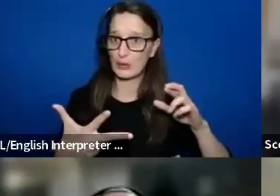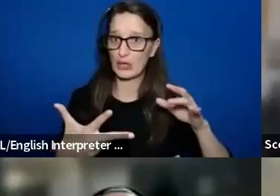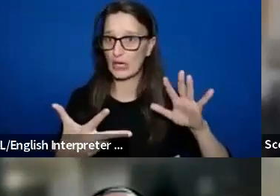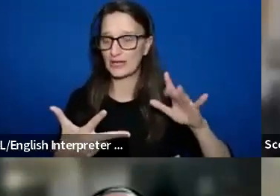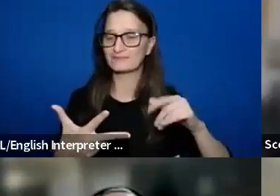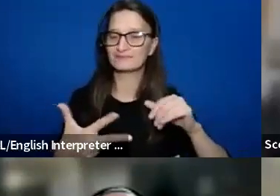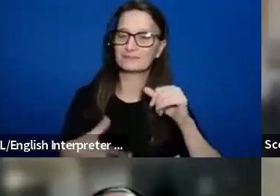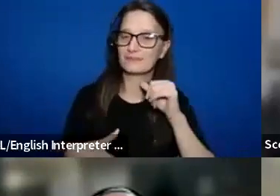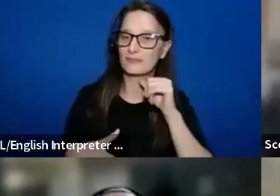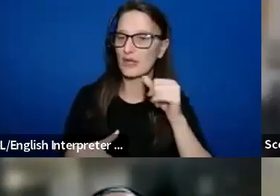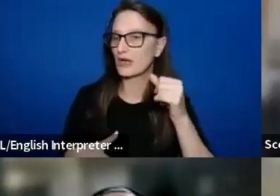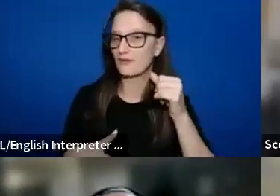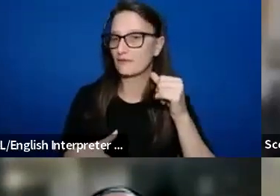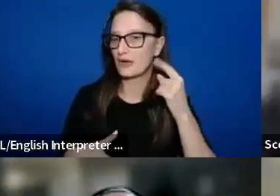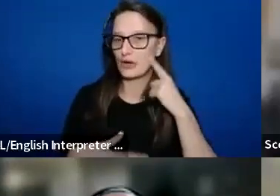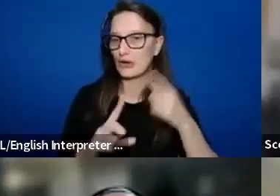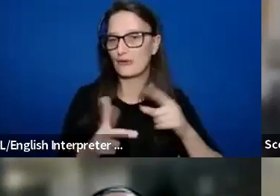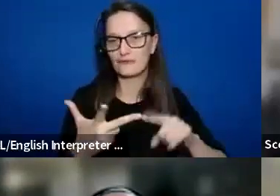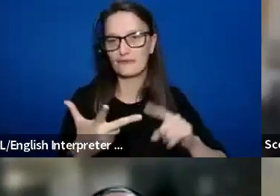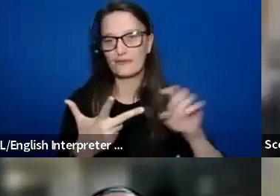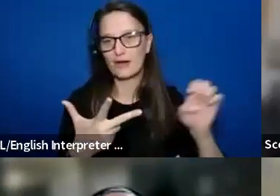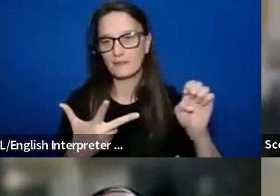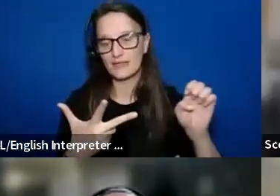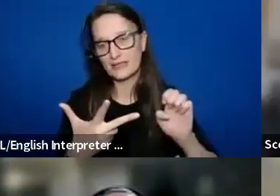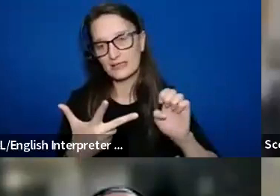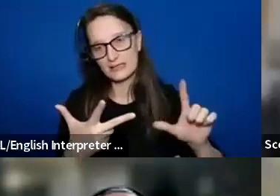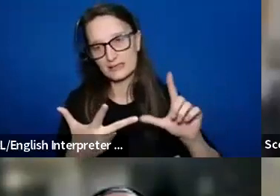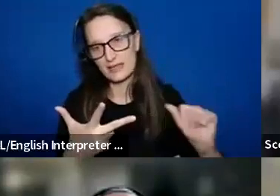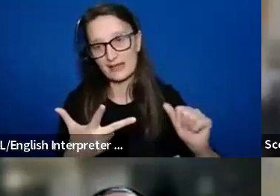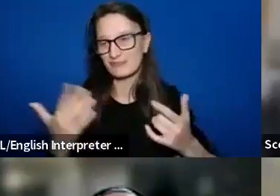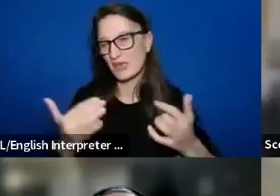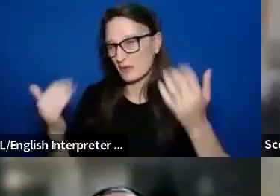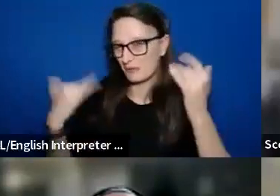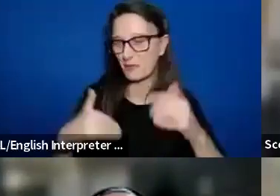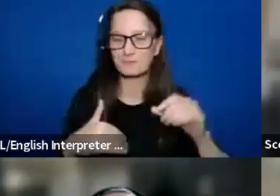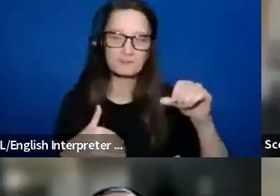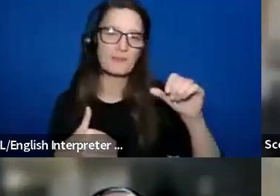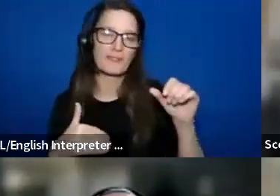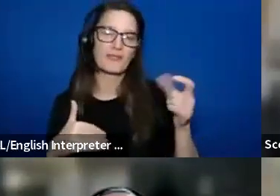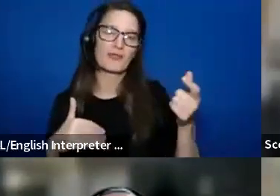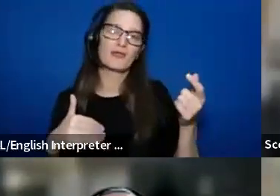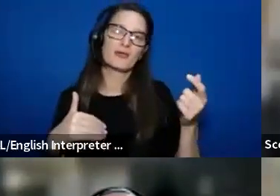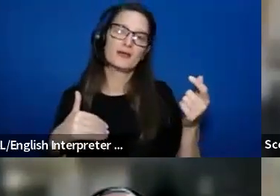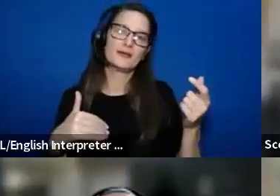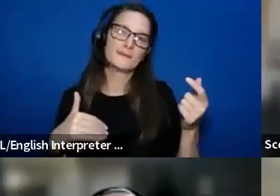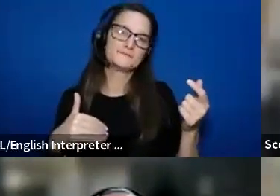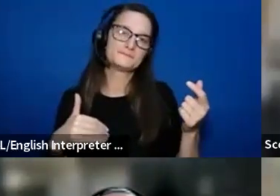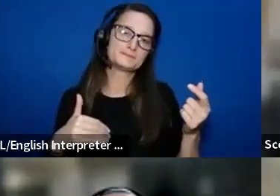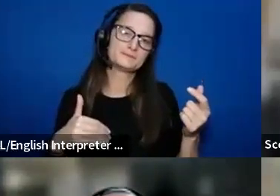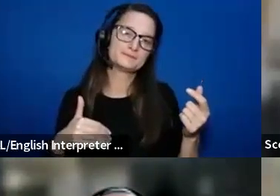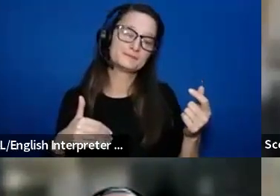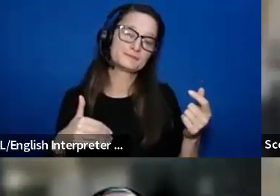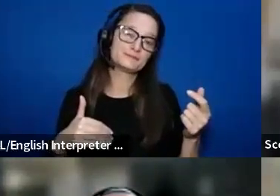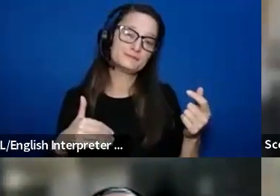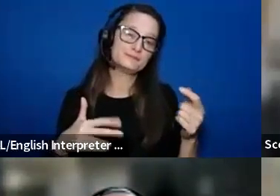not received any list from them yet. Probably overwhelmed. Well, I will say this was certainly, I wouldn't say it's a much larger response than we